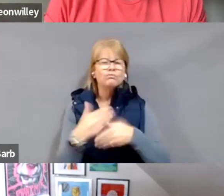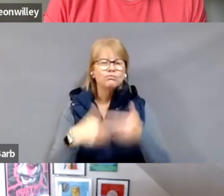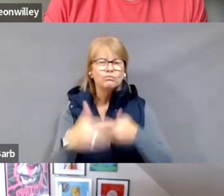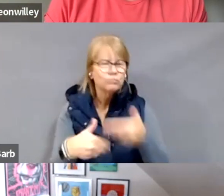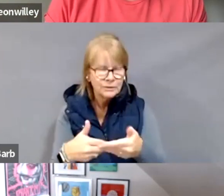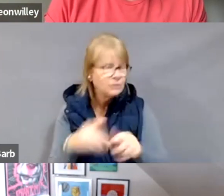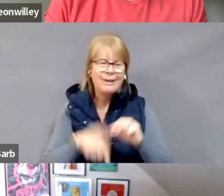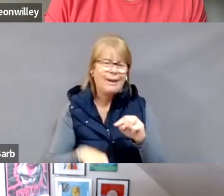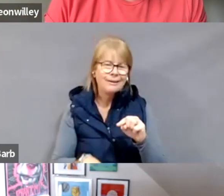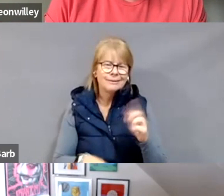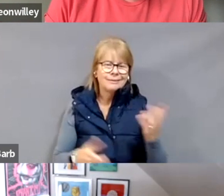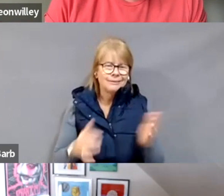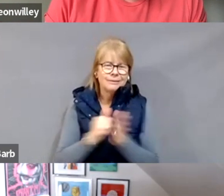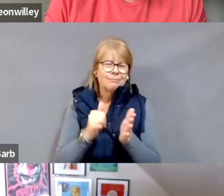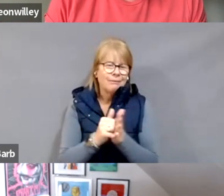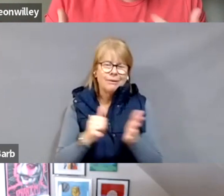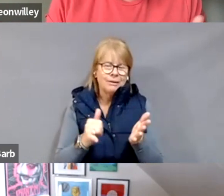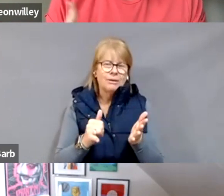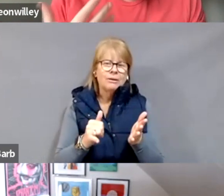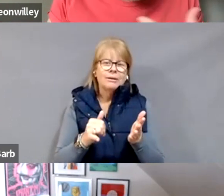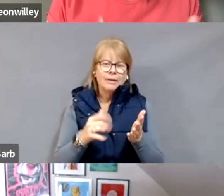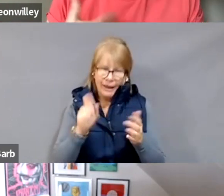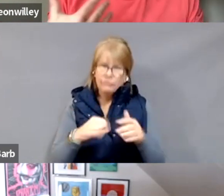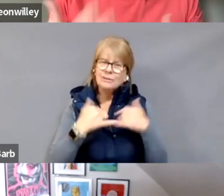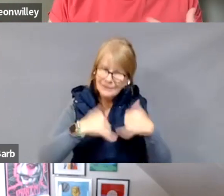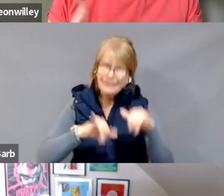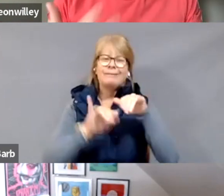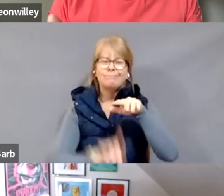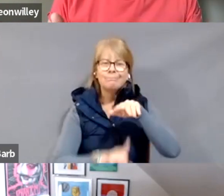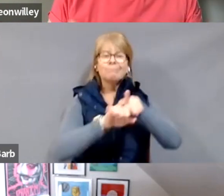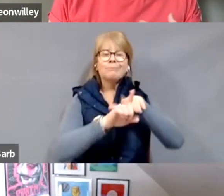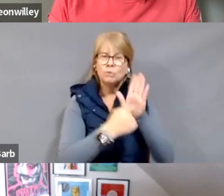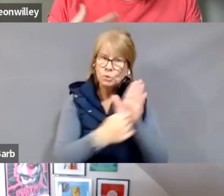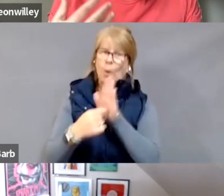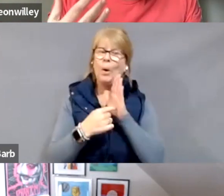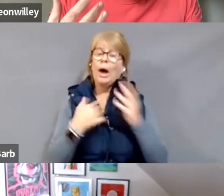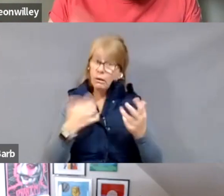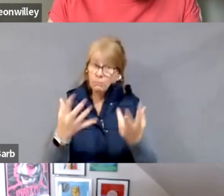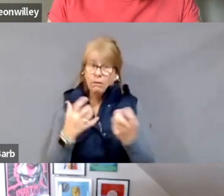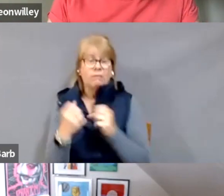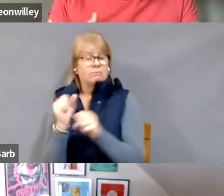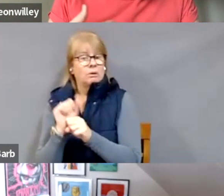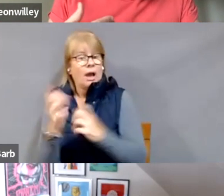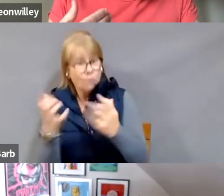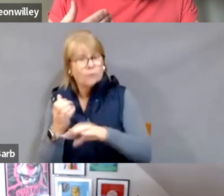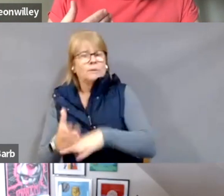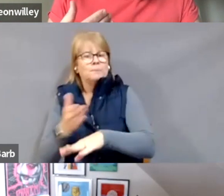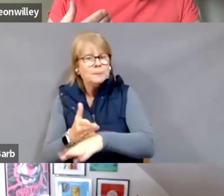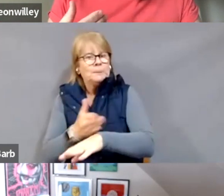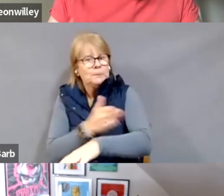Because you can't really. It's something that I'm constantly wanting to work and wanting to be better at.